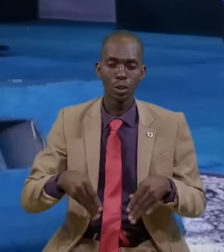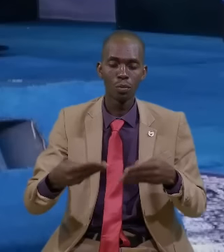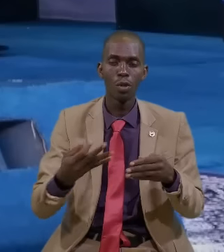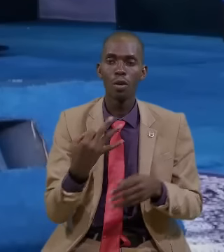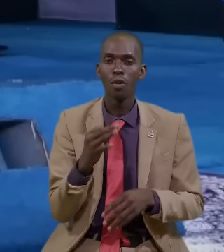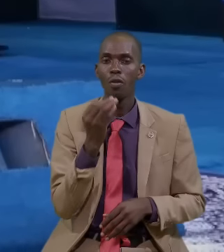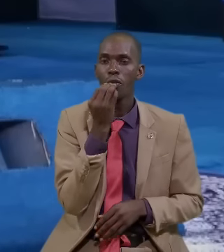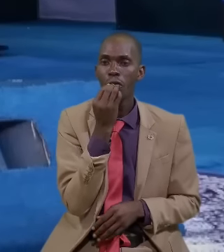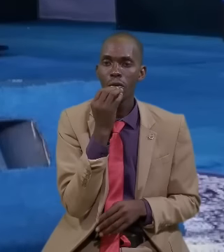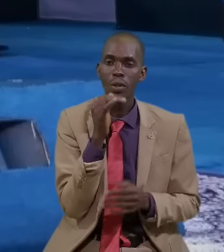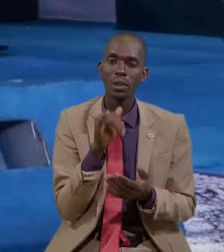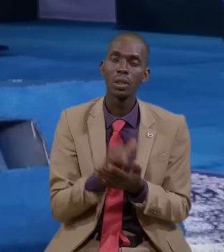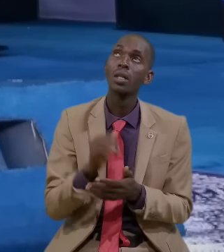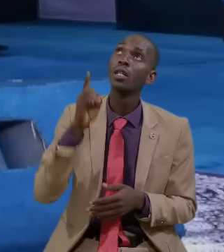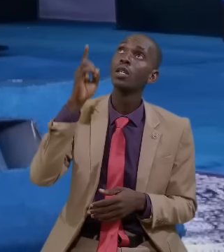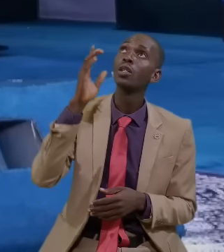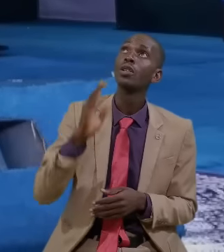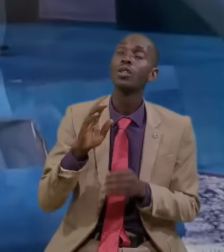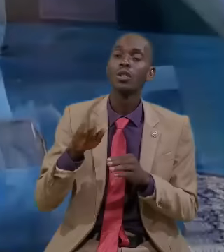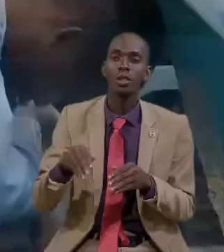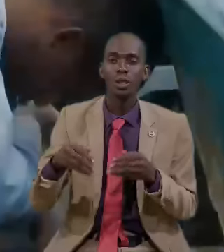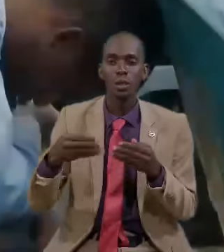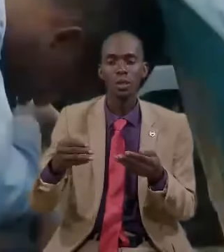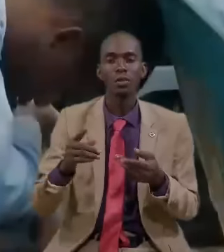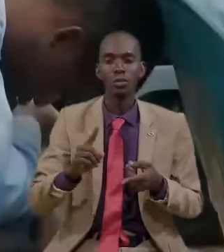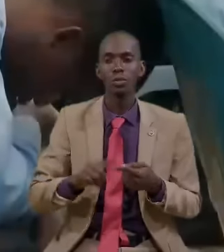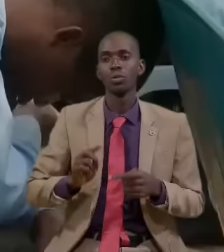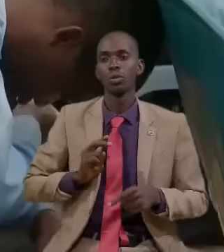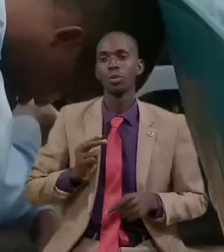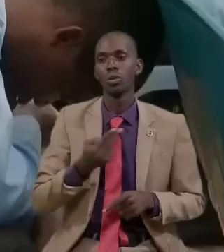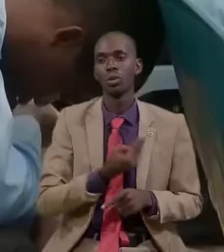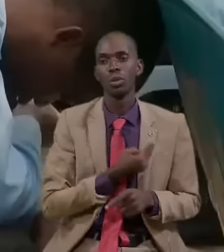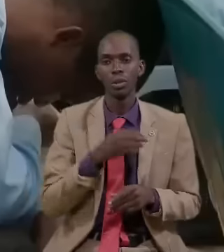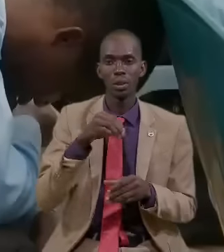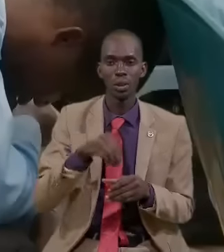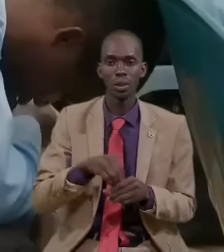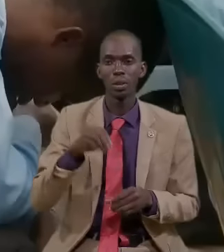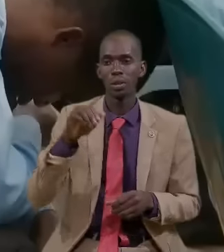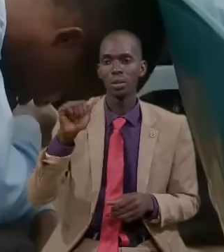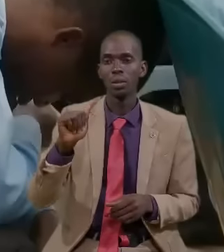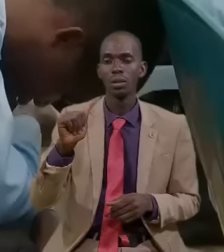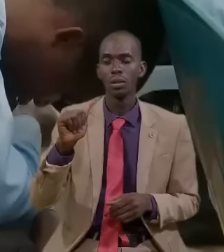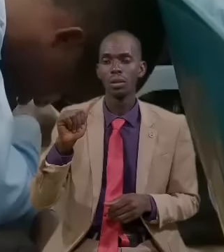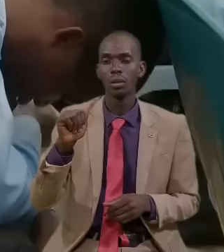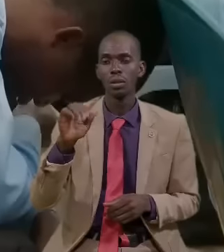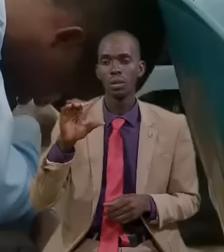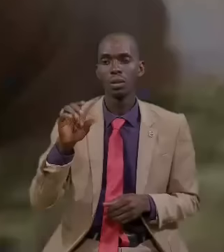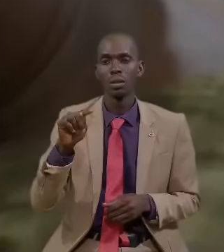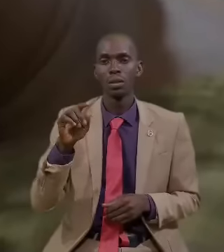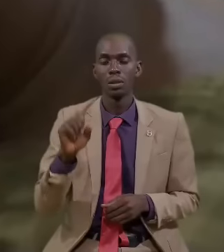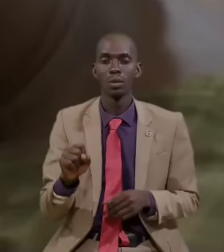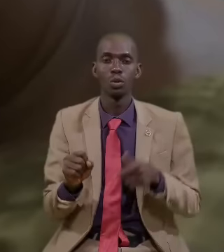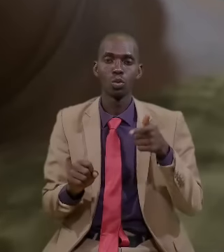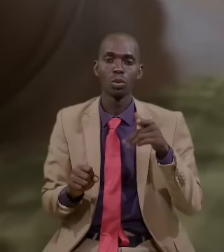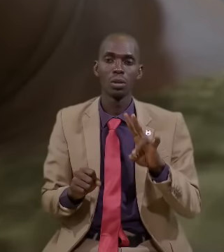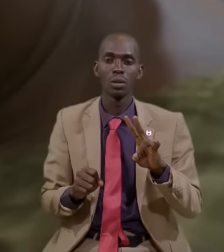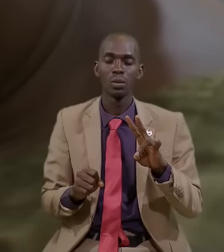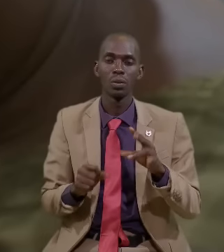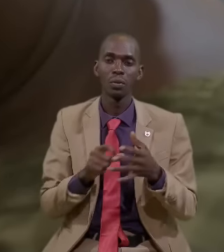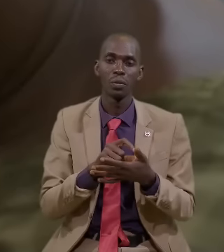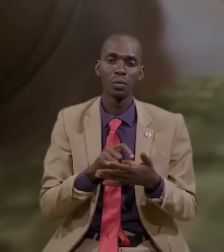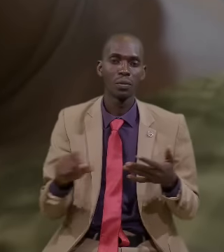God gives unto us. In Acts chapter 27, reading from